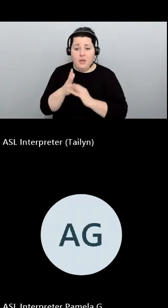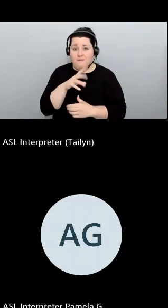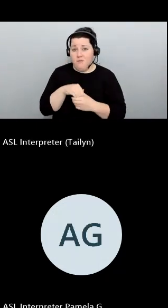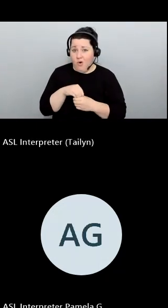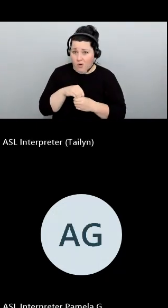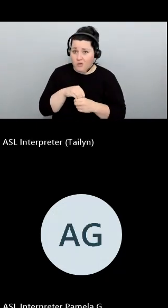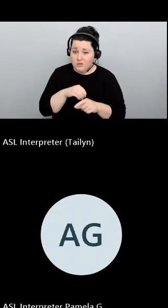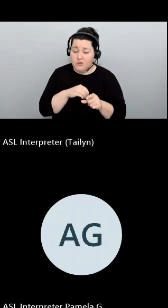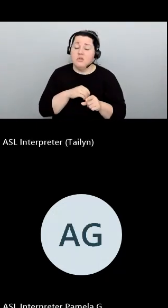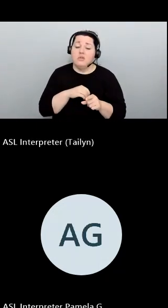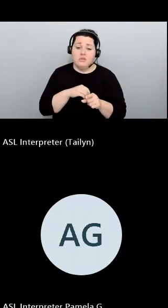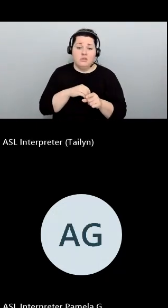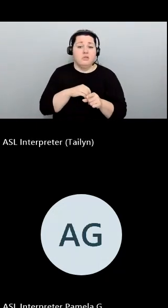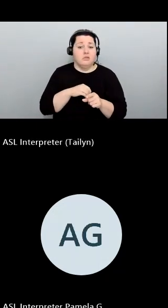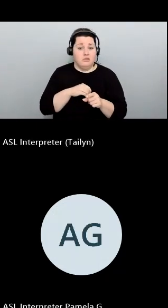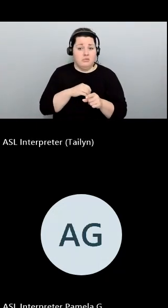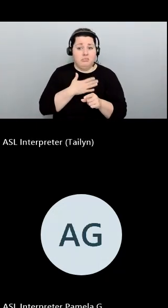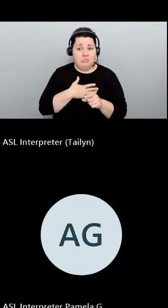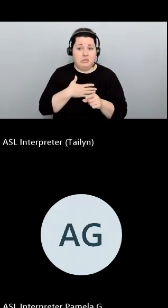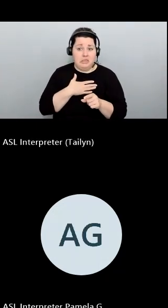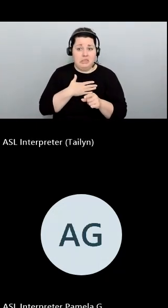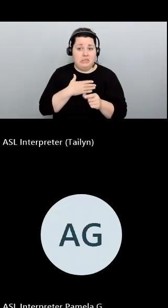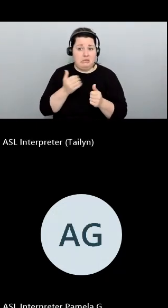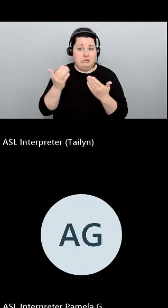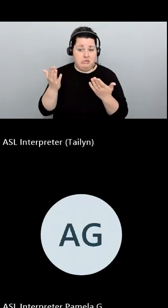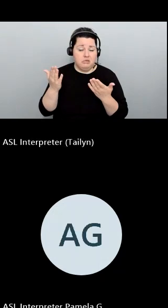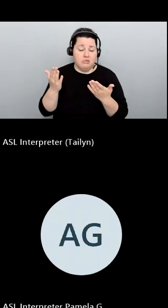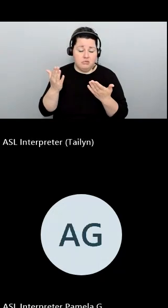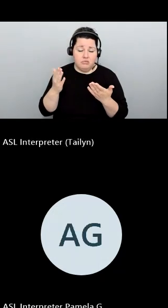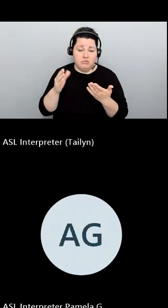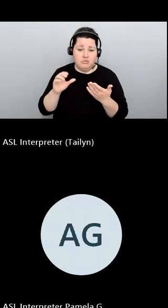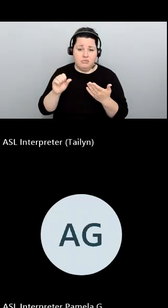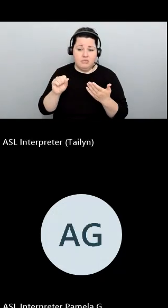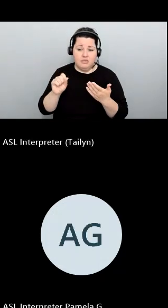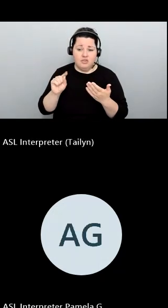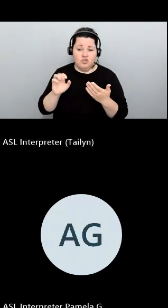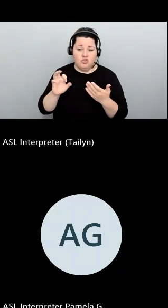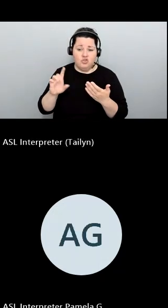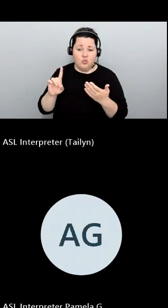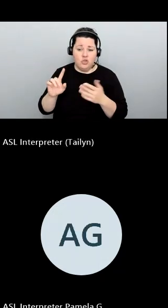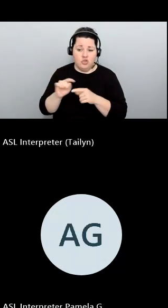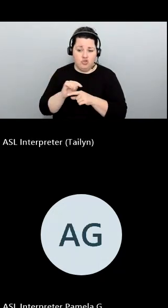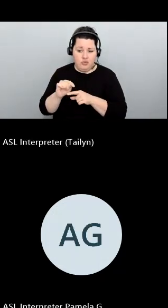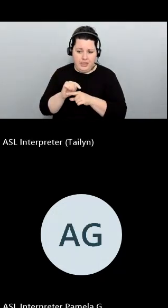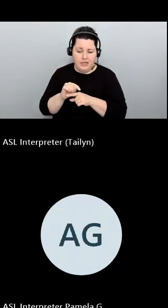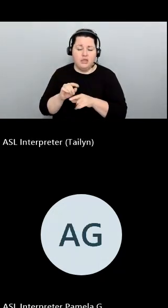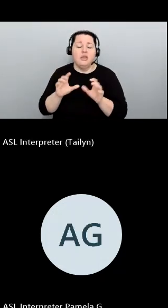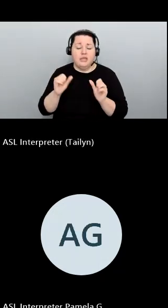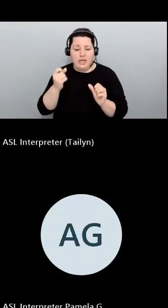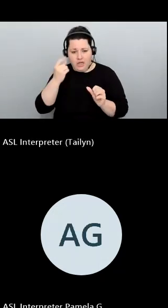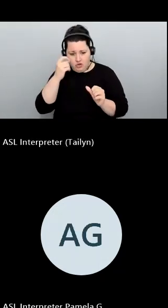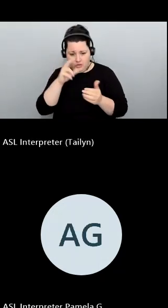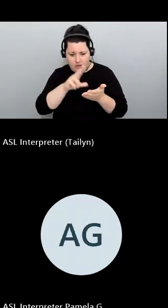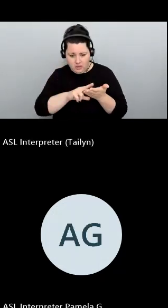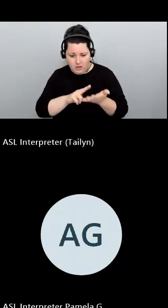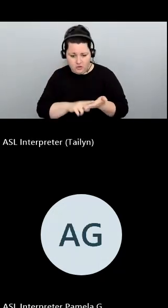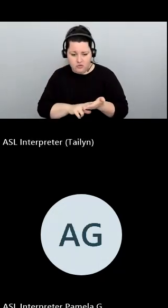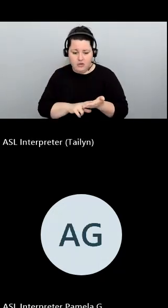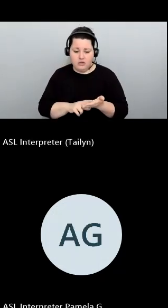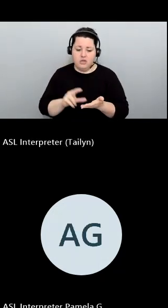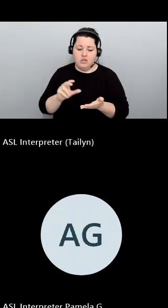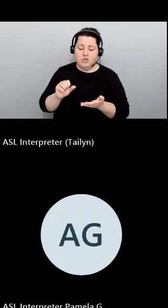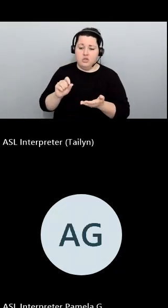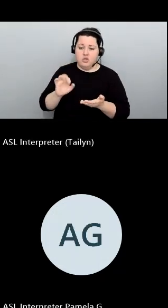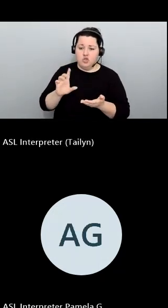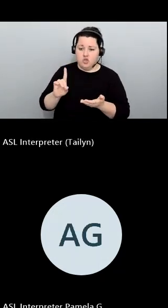highly recommend you going through basic steward training. It gives you a sense of our contract and kind of the responsibilities of a